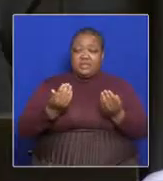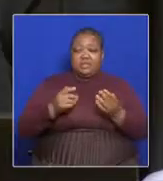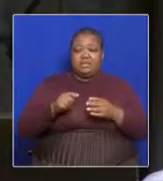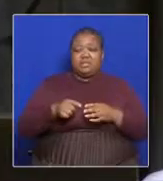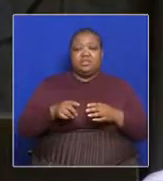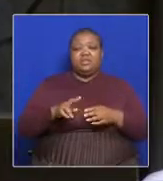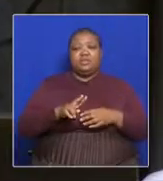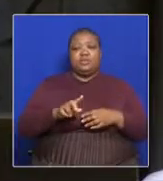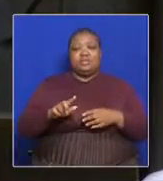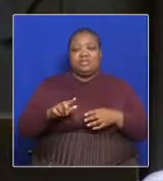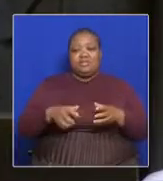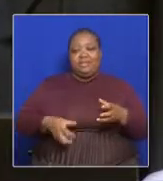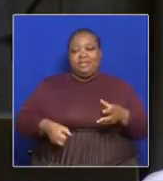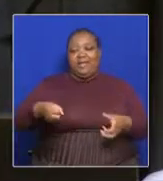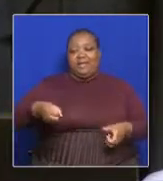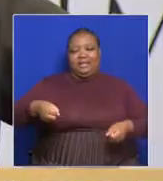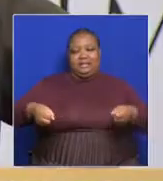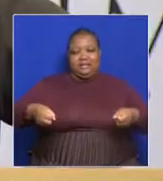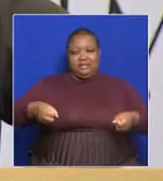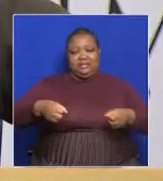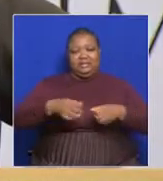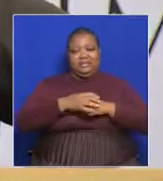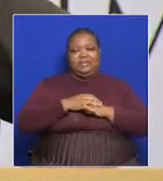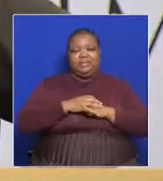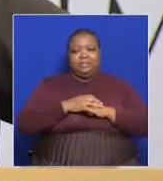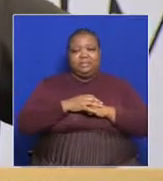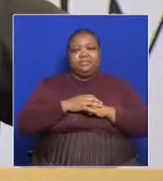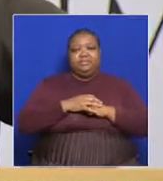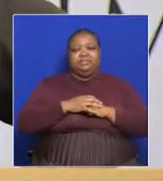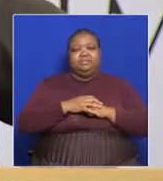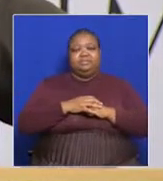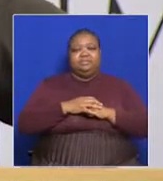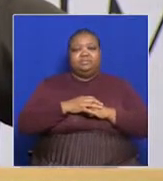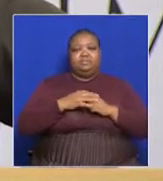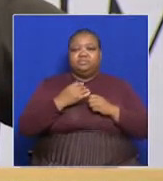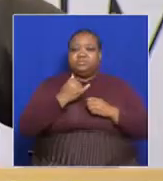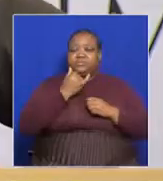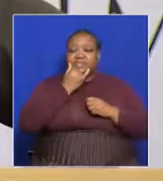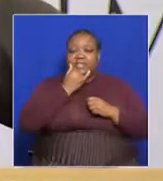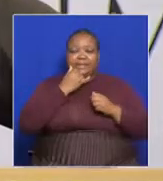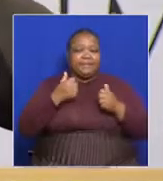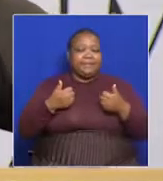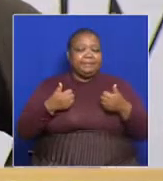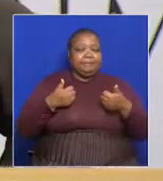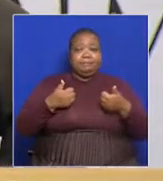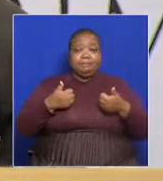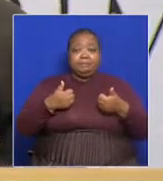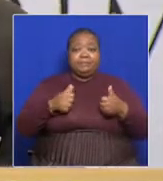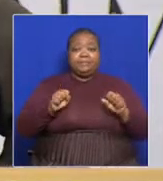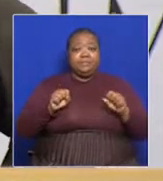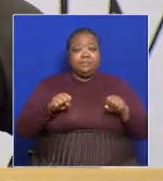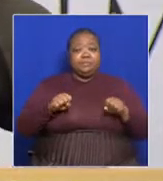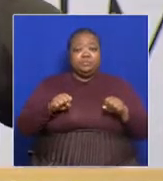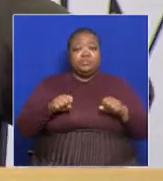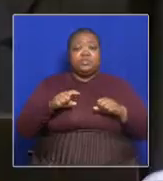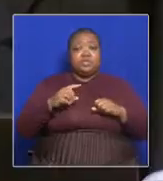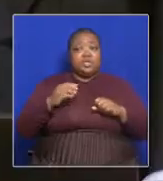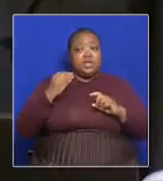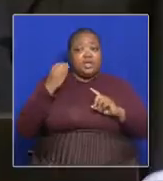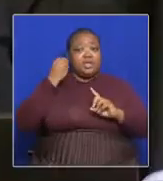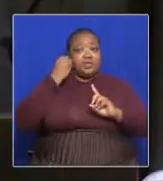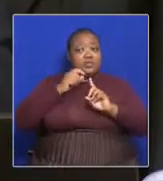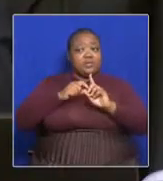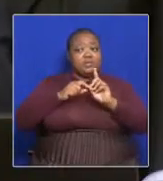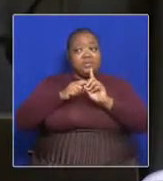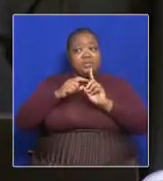bags, I think. So you all are happy and good. In fact, your informant, crime intelligence, has left.